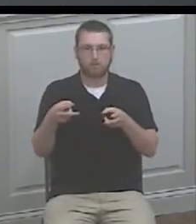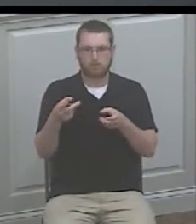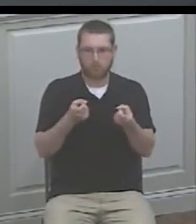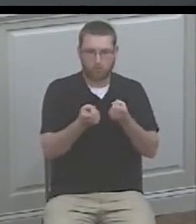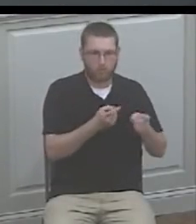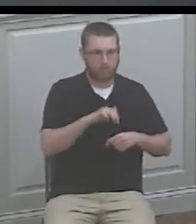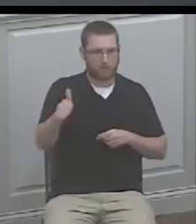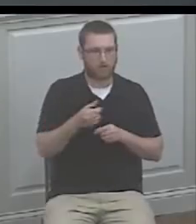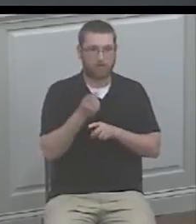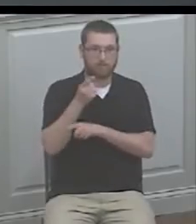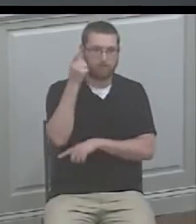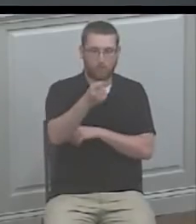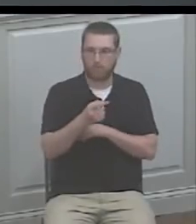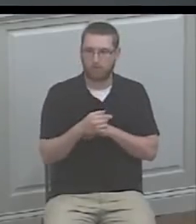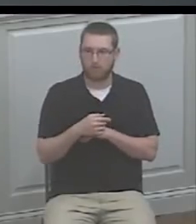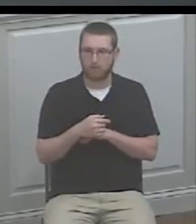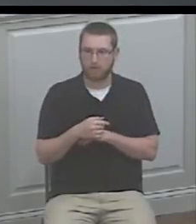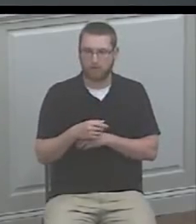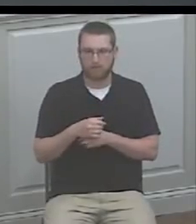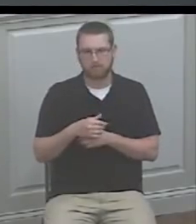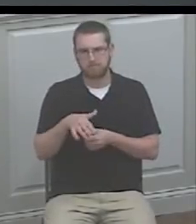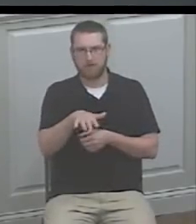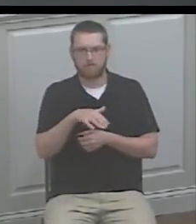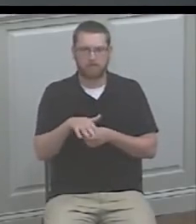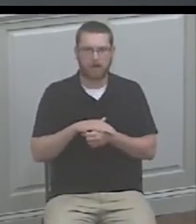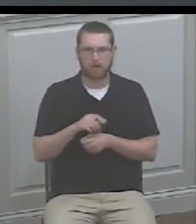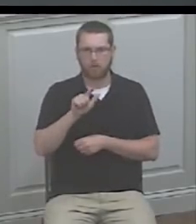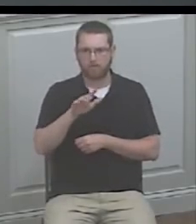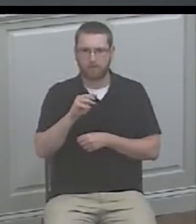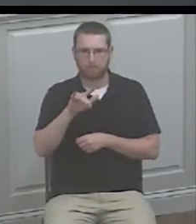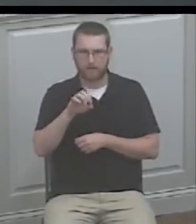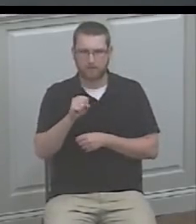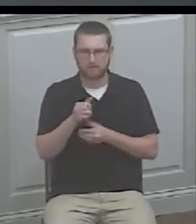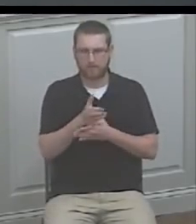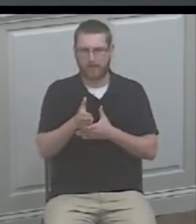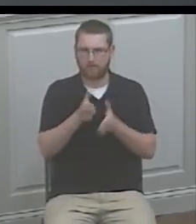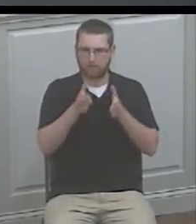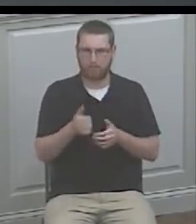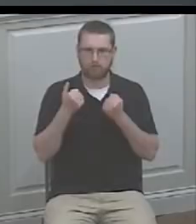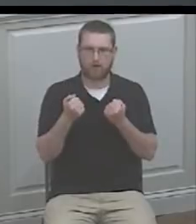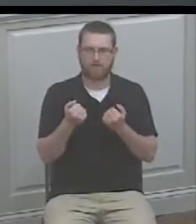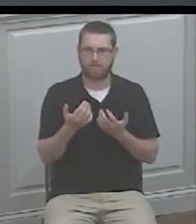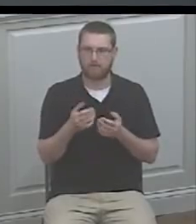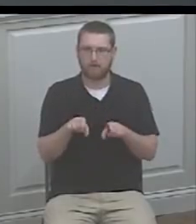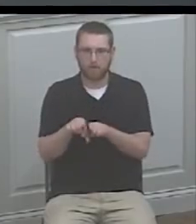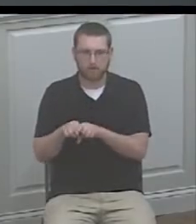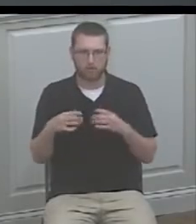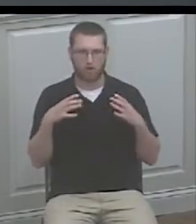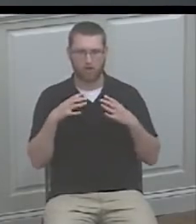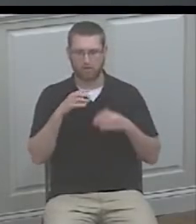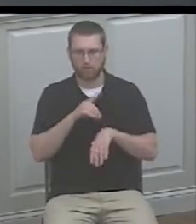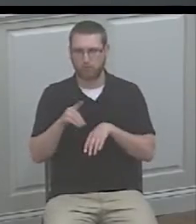away. At this time, our average firefighter commutes 25 miles to get to the fire station. This has had an effect on our off-duty